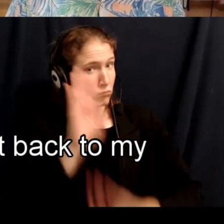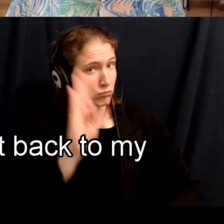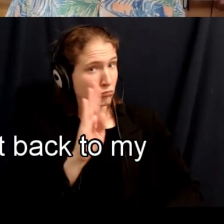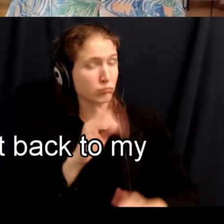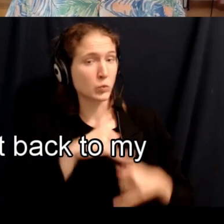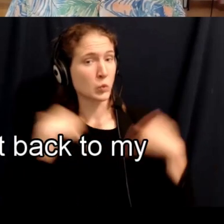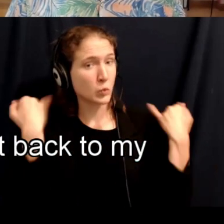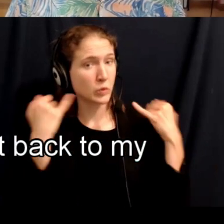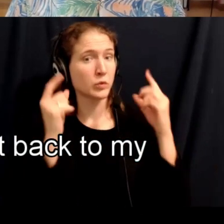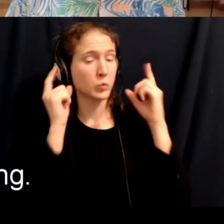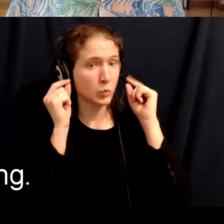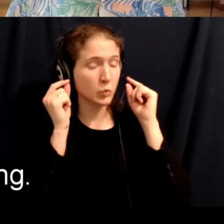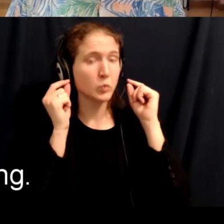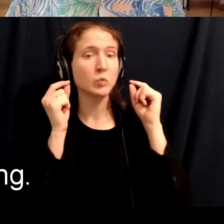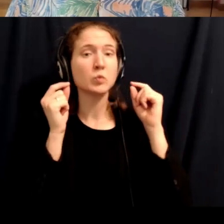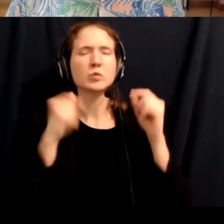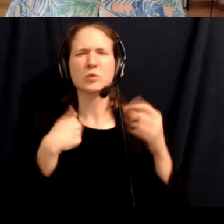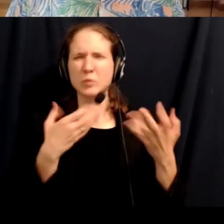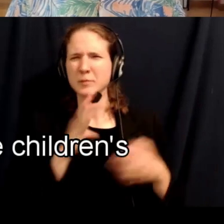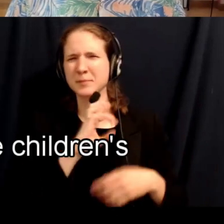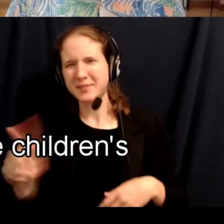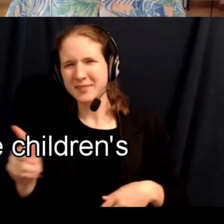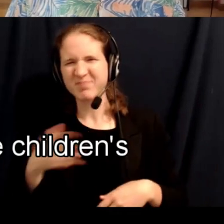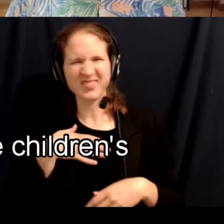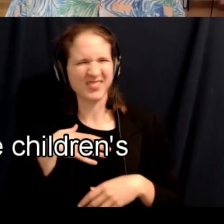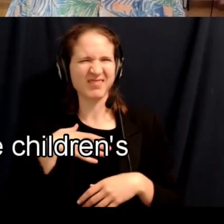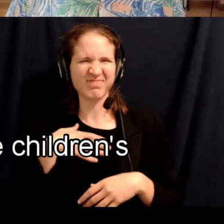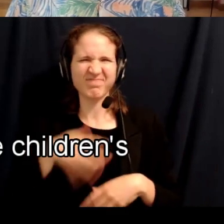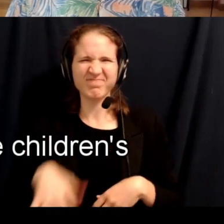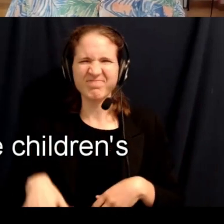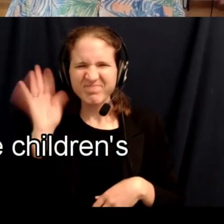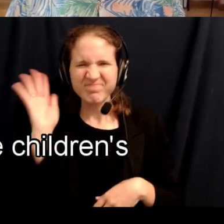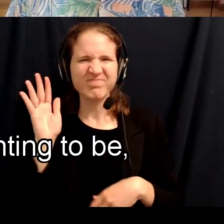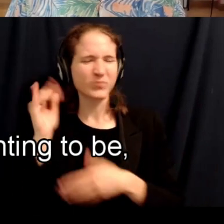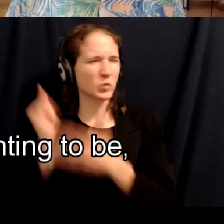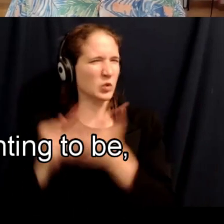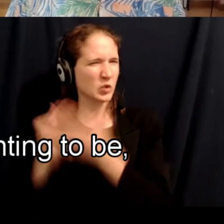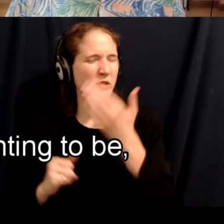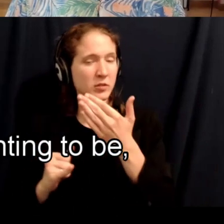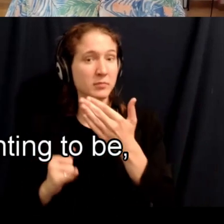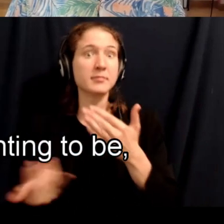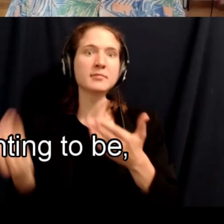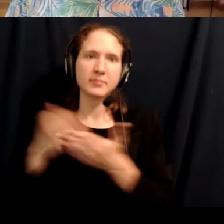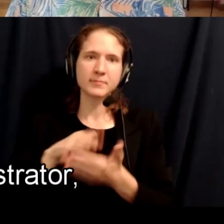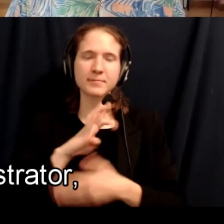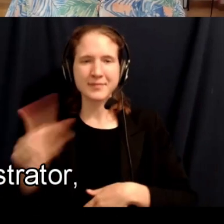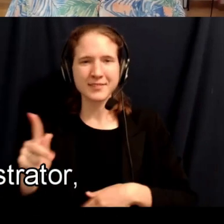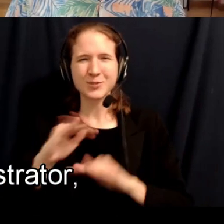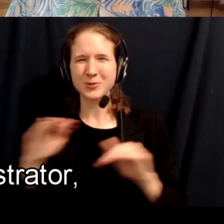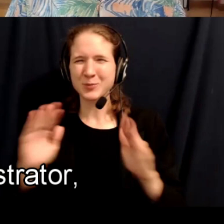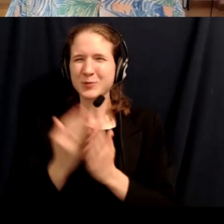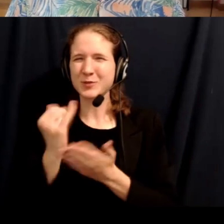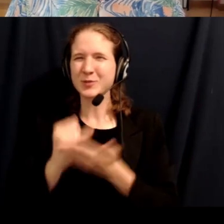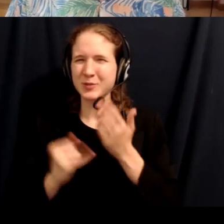and I kind of wanted to get back to my roots, which was drawing, and re-entered the whole children's book, the whole concept of wanting to be again a children's